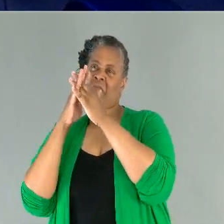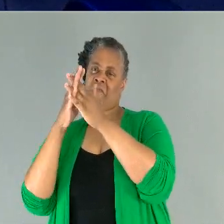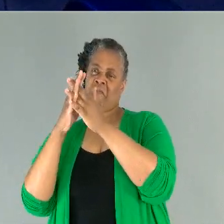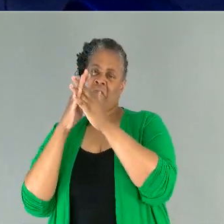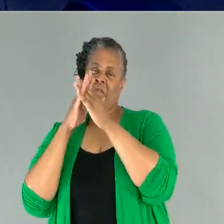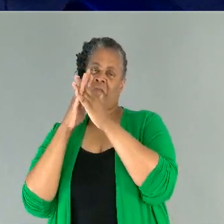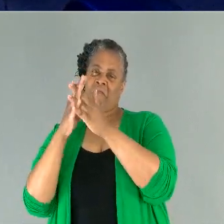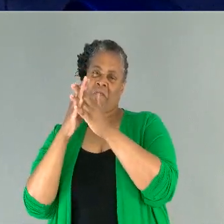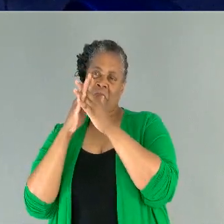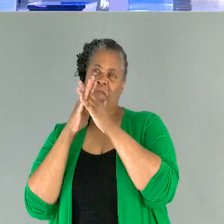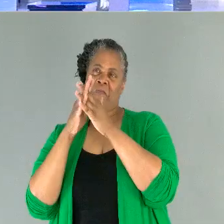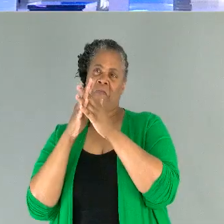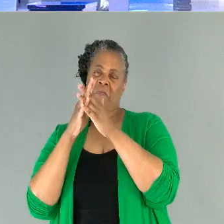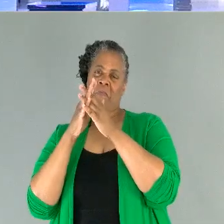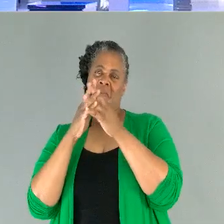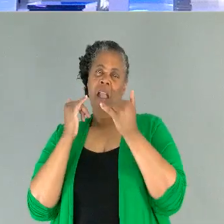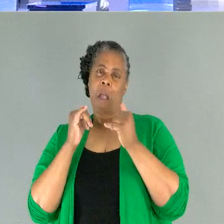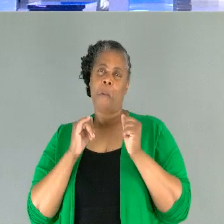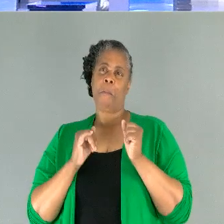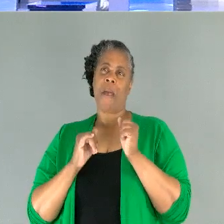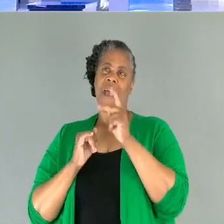son back